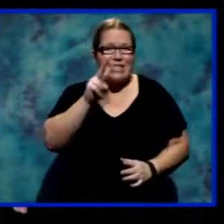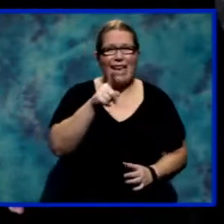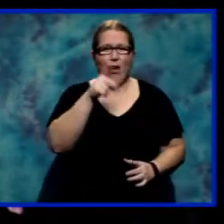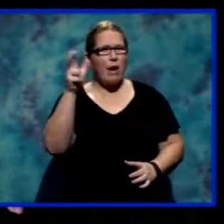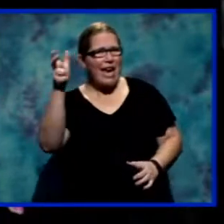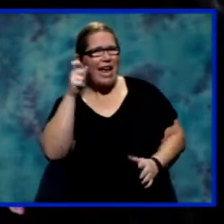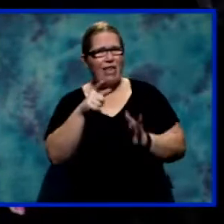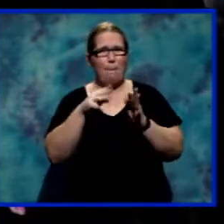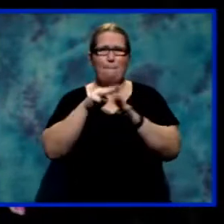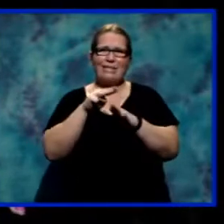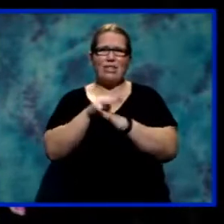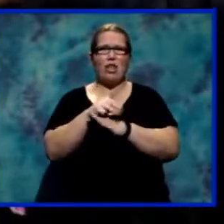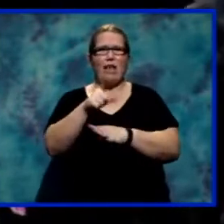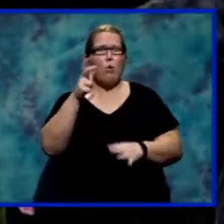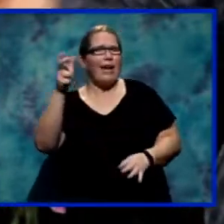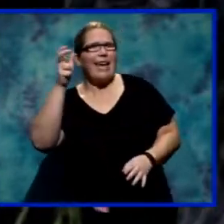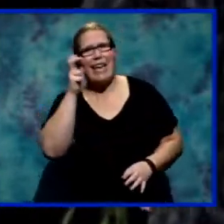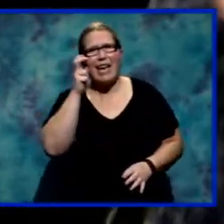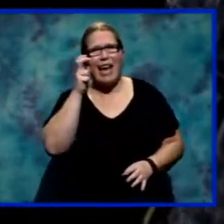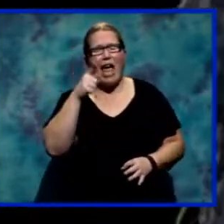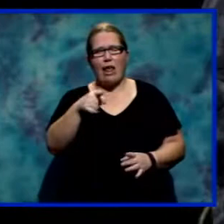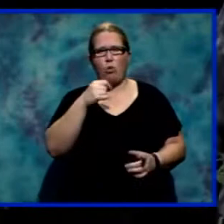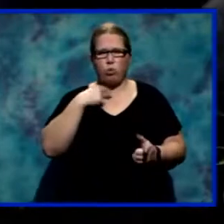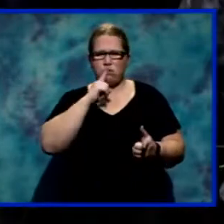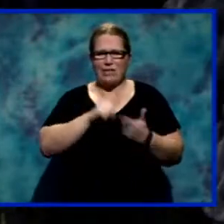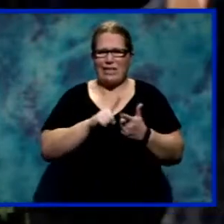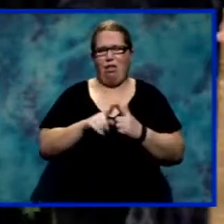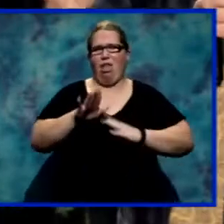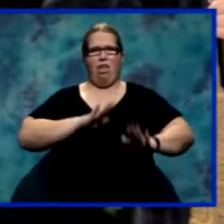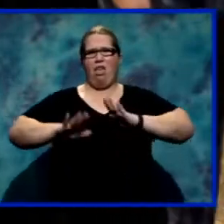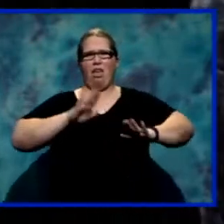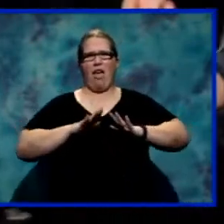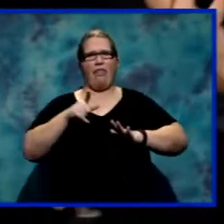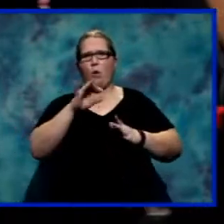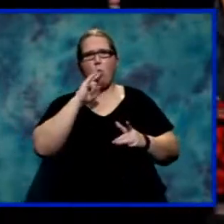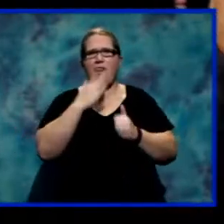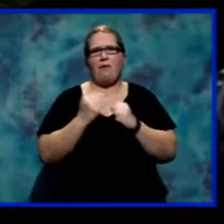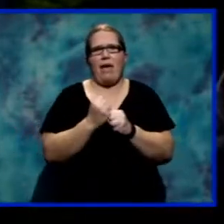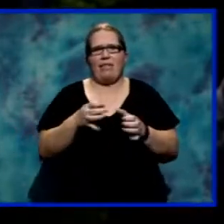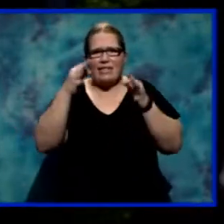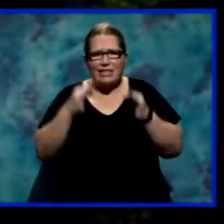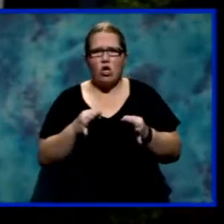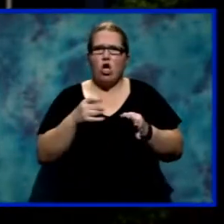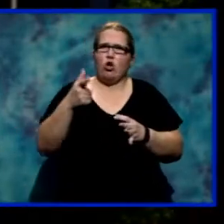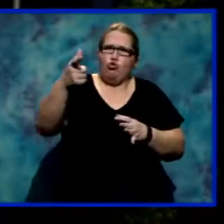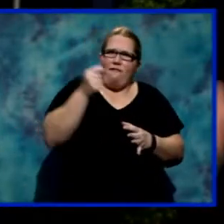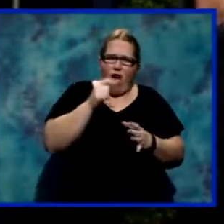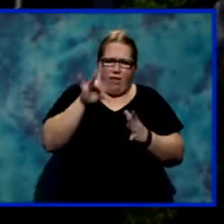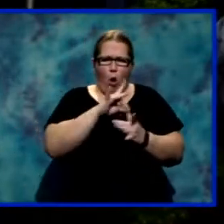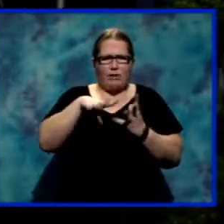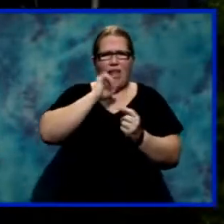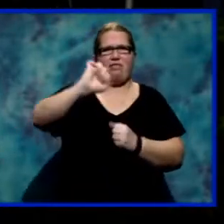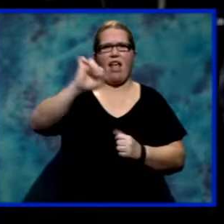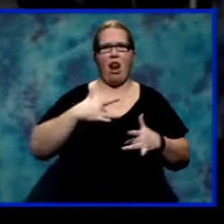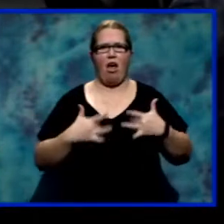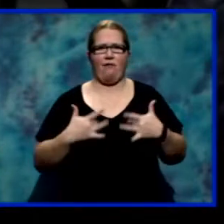message from preachers and teachers from the pulpits, and yet they will never jump, they will never make that decision to invite the Holy Spirit into their lives. What I'm